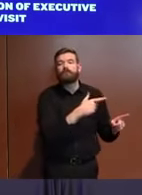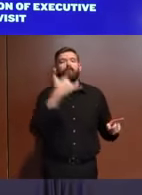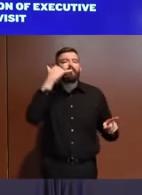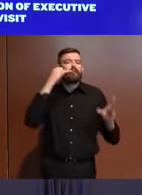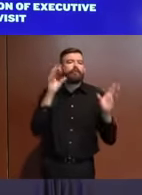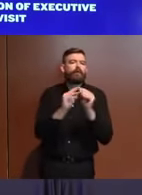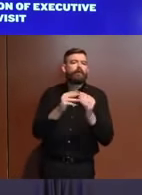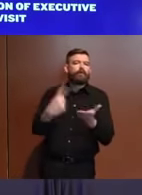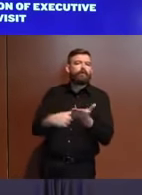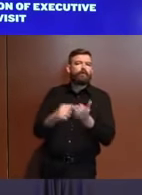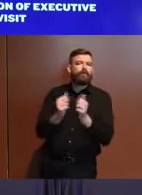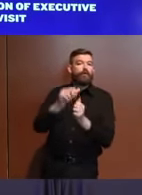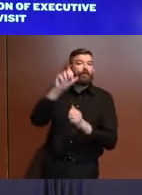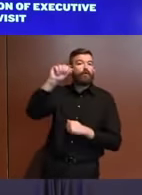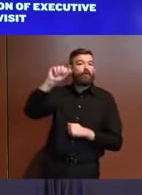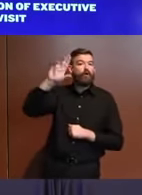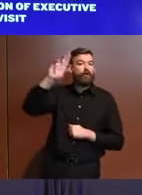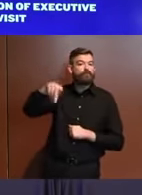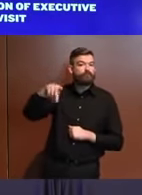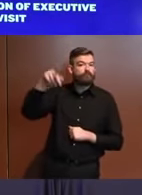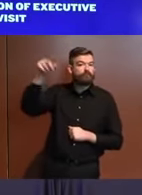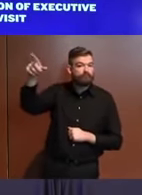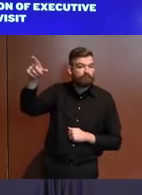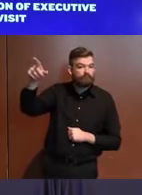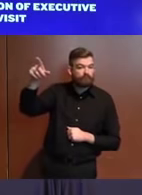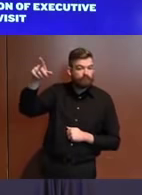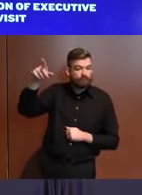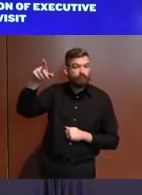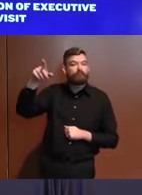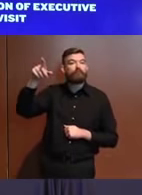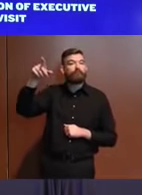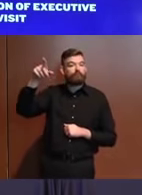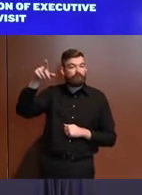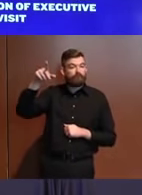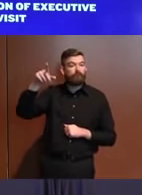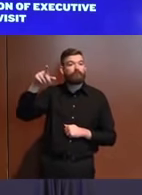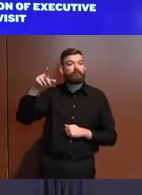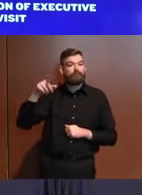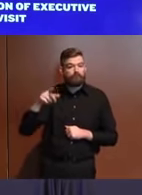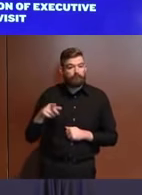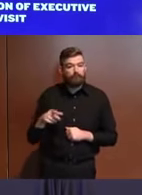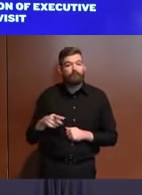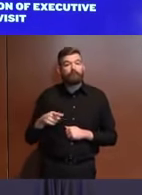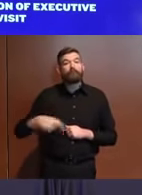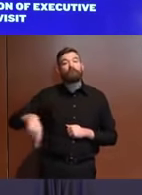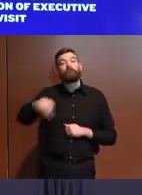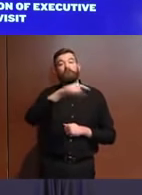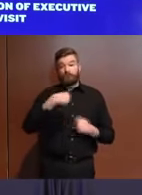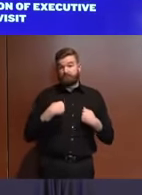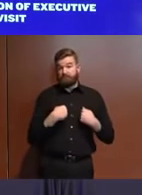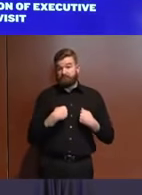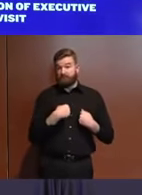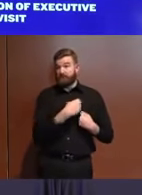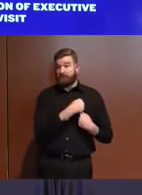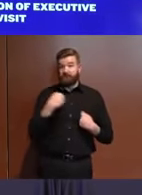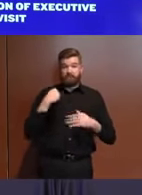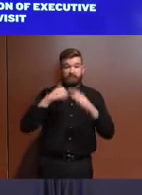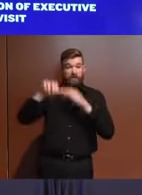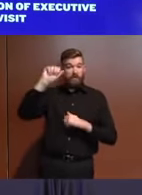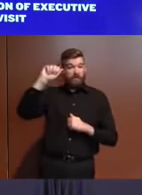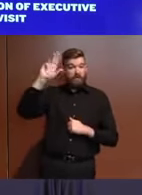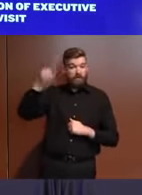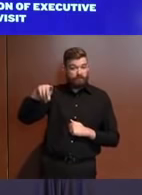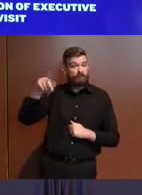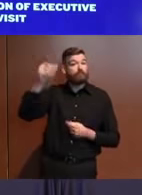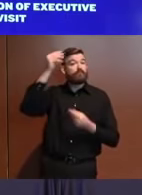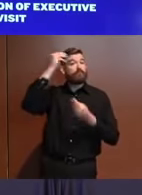leadership. I'll raise my hand and say that I am a member. And I was told there were 15,000